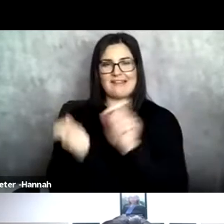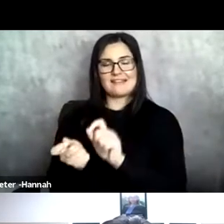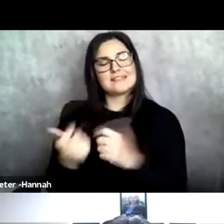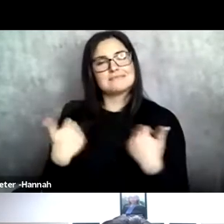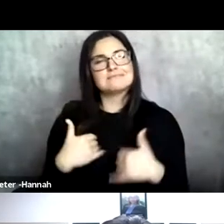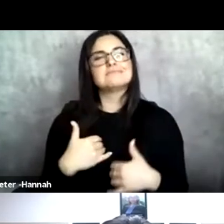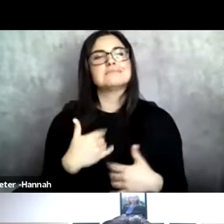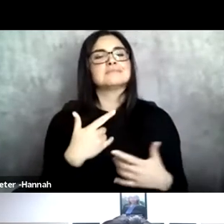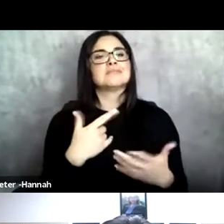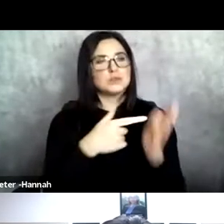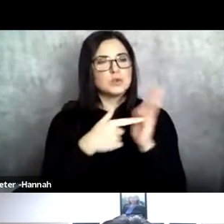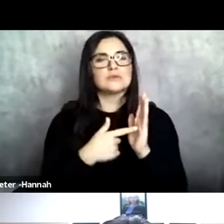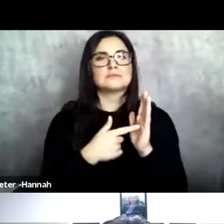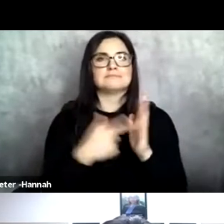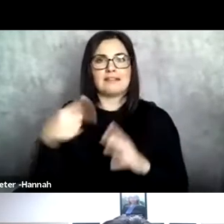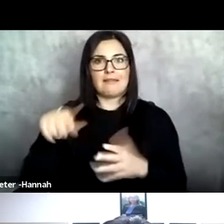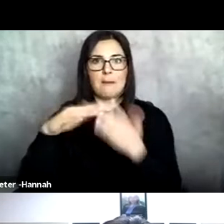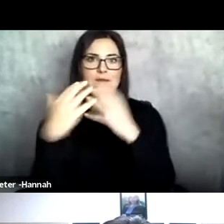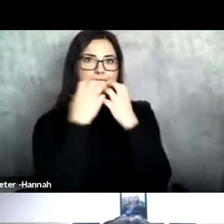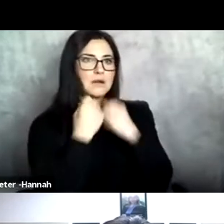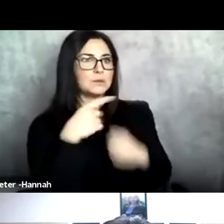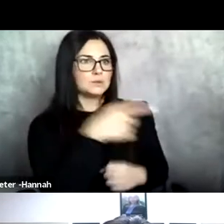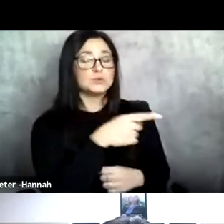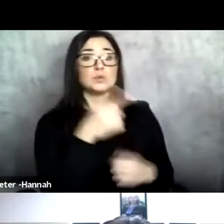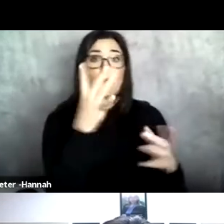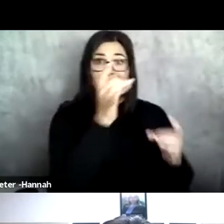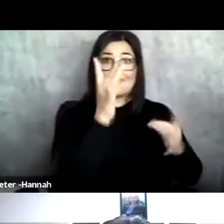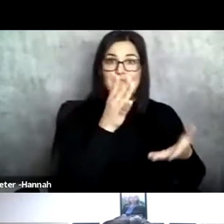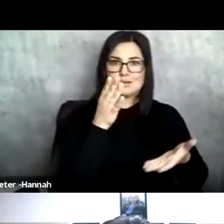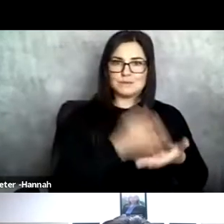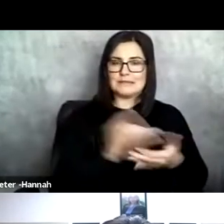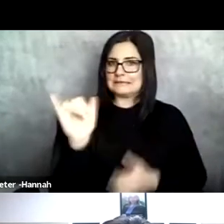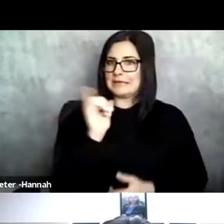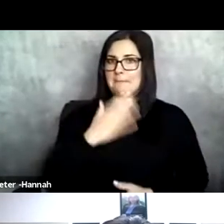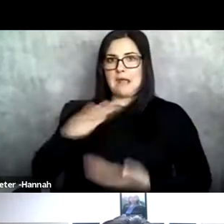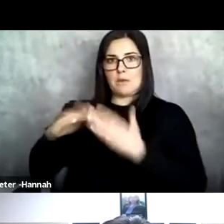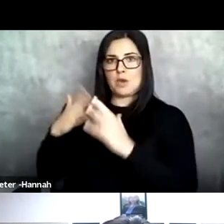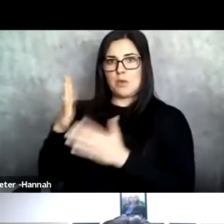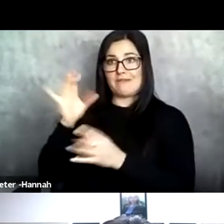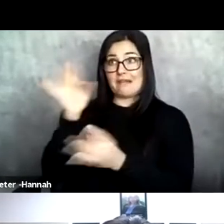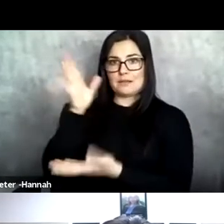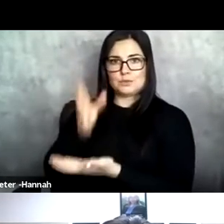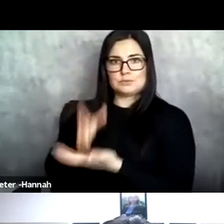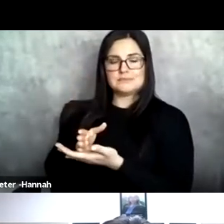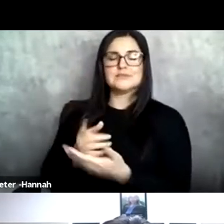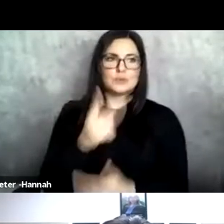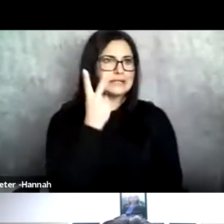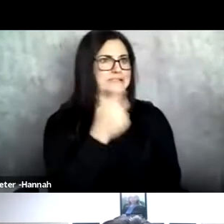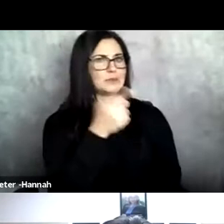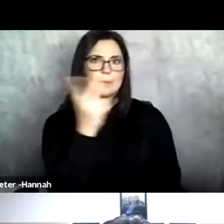what your community means to you, right? That you want to end the violence, right? Same way that I want to end the violence in my community, right? And I see you and I applaud you,